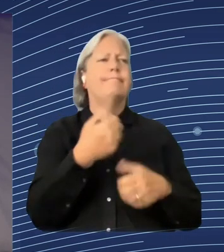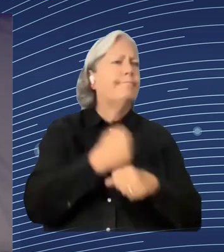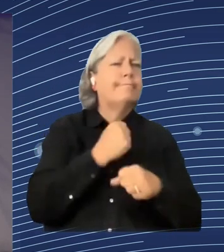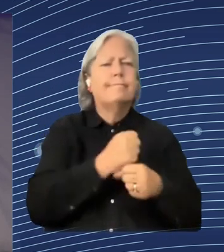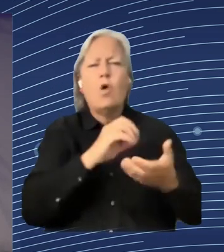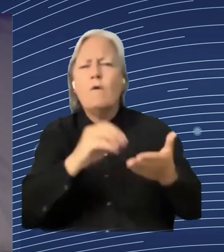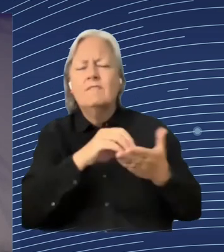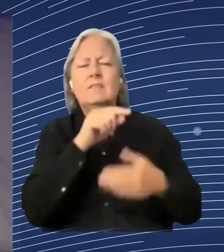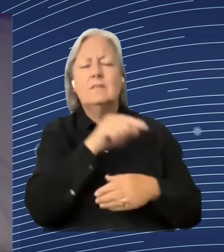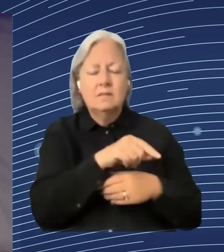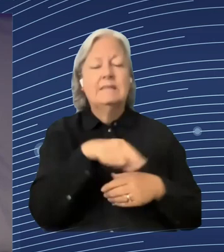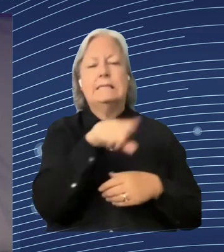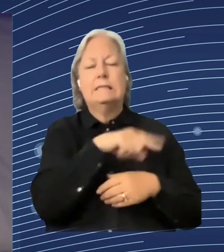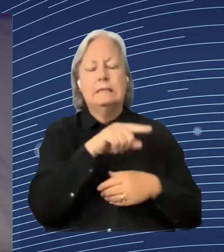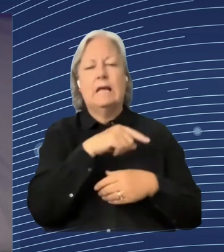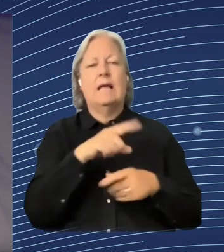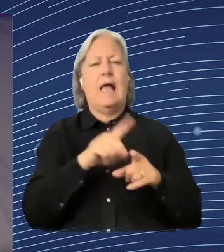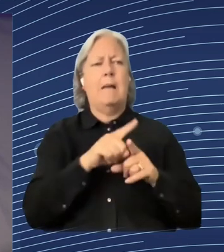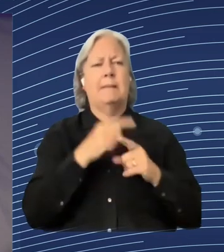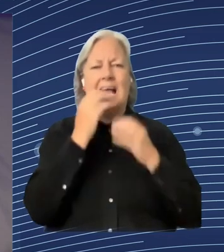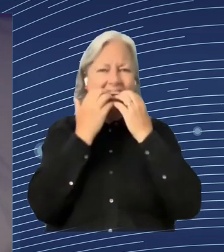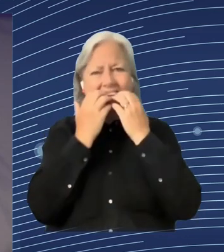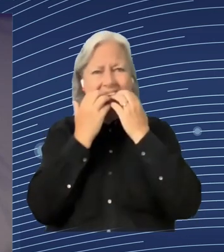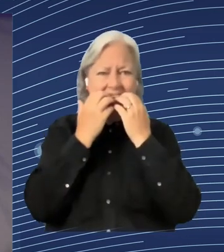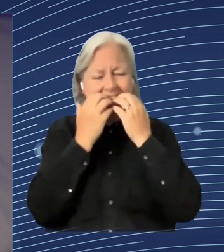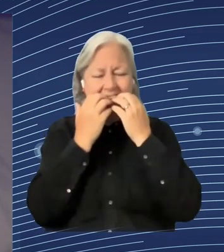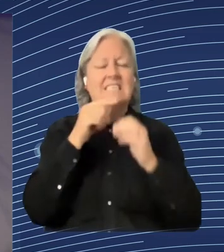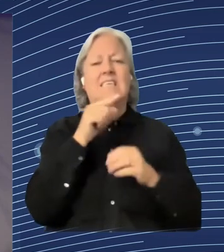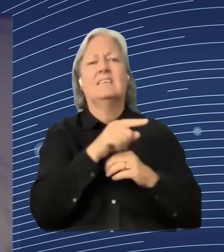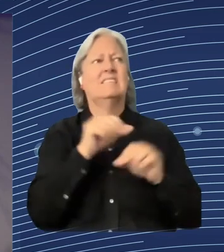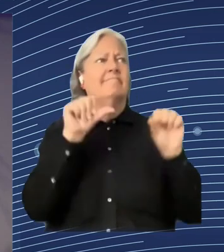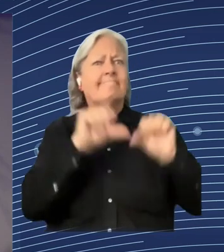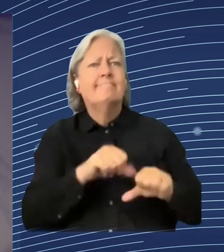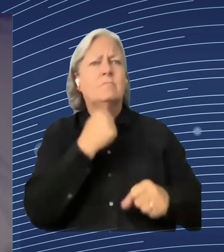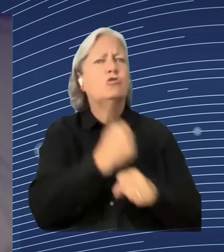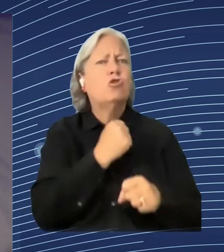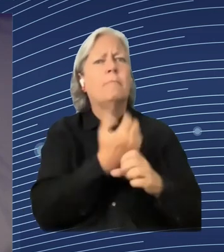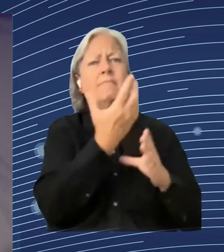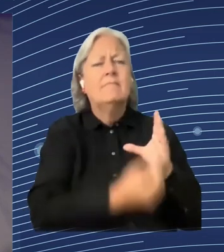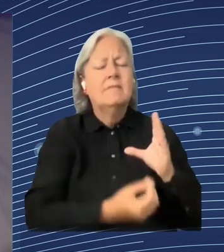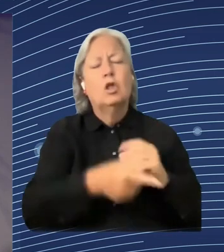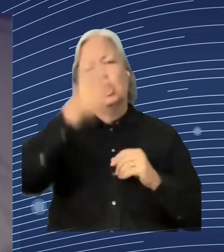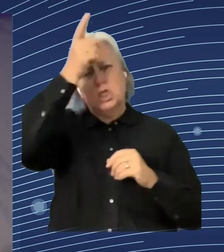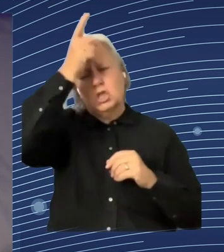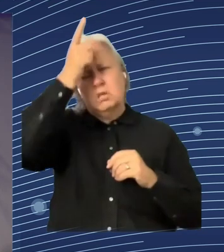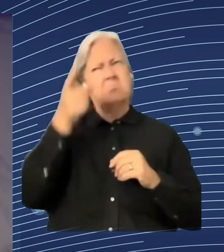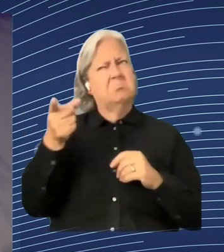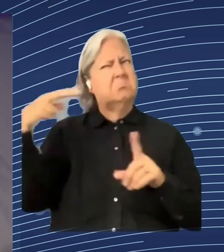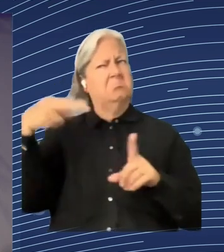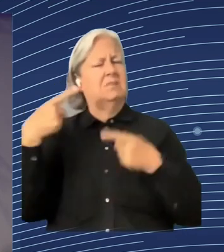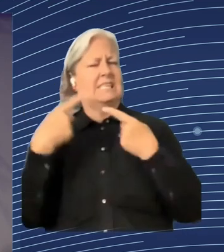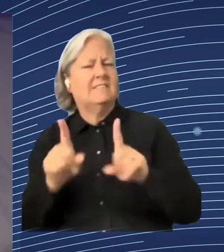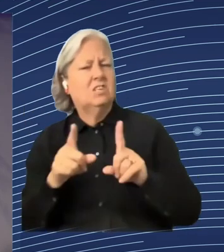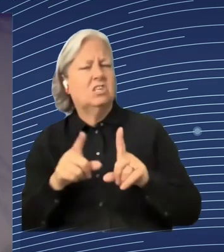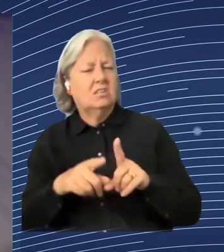are afraid that they will lose their job. It's not the case in Germany as well that people have limitless